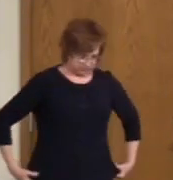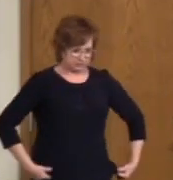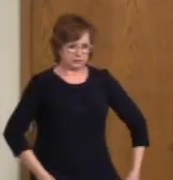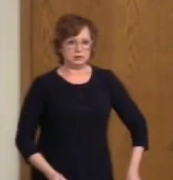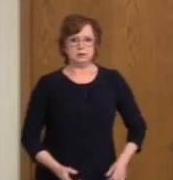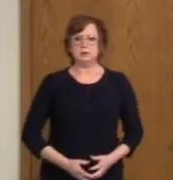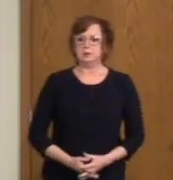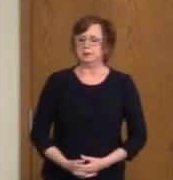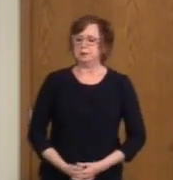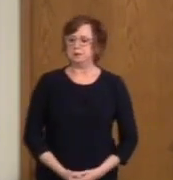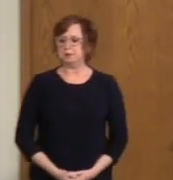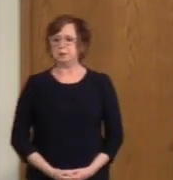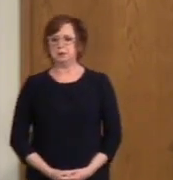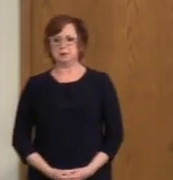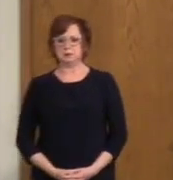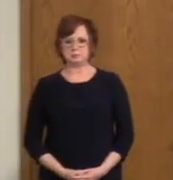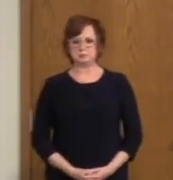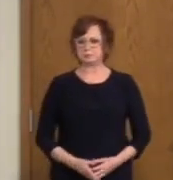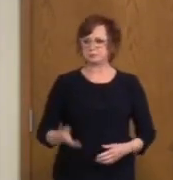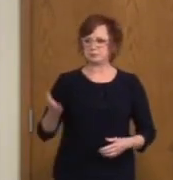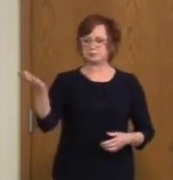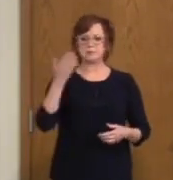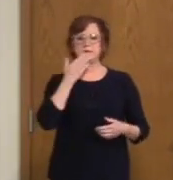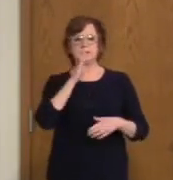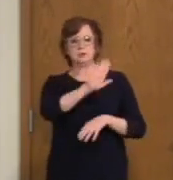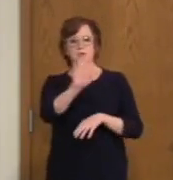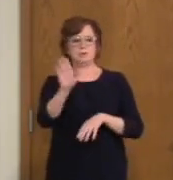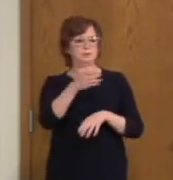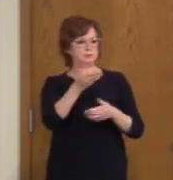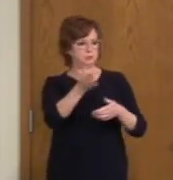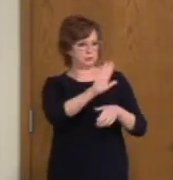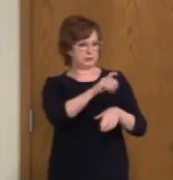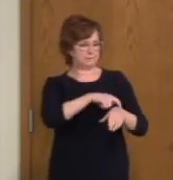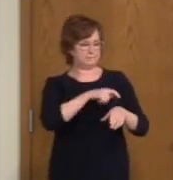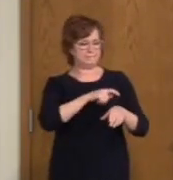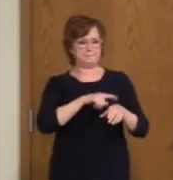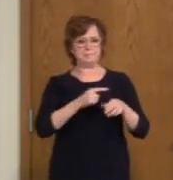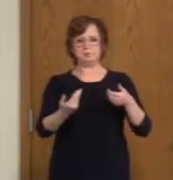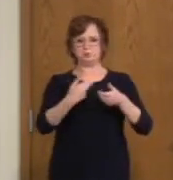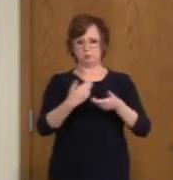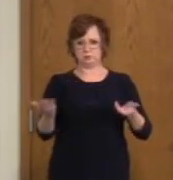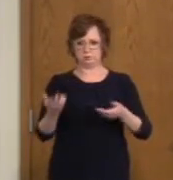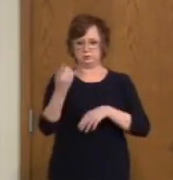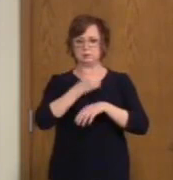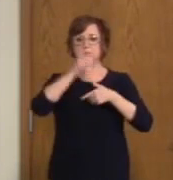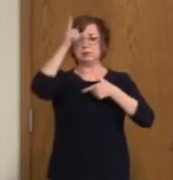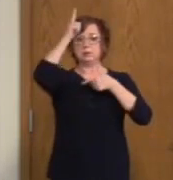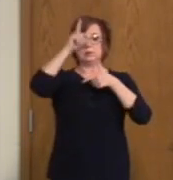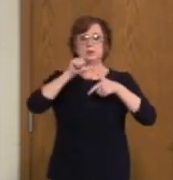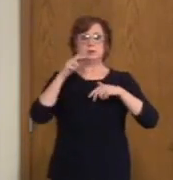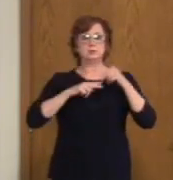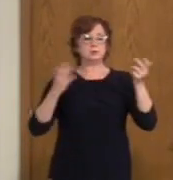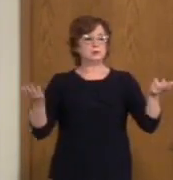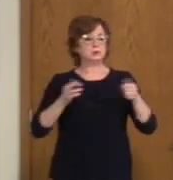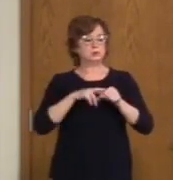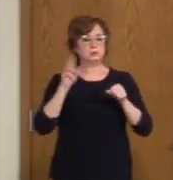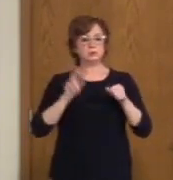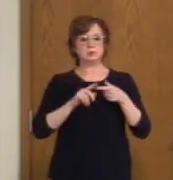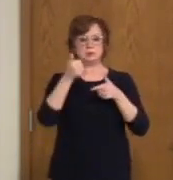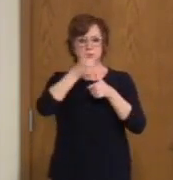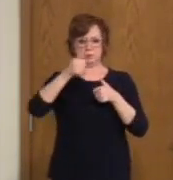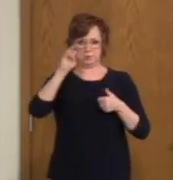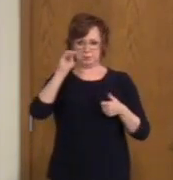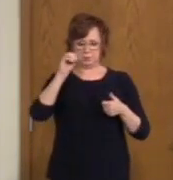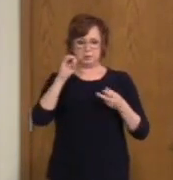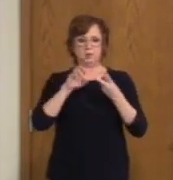Thank you, everyone, for taking the time to join us today from the Legislative Building in Regina. We have Premier Scott Moe, Saskatchewan's Chief Medical Health